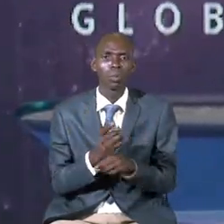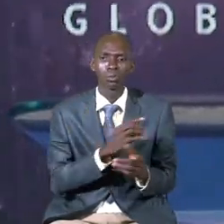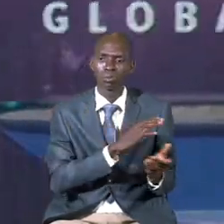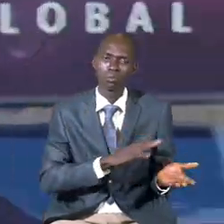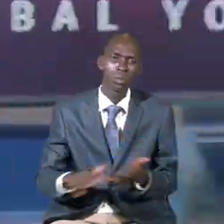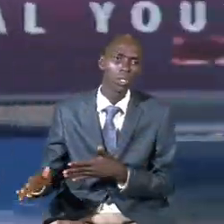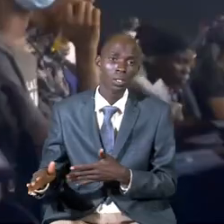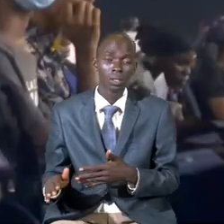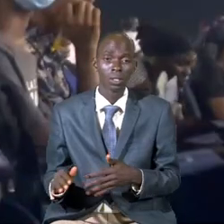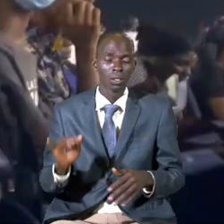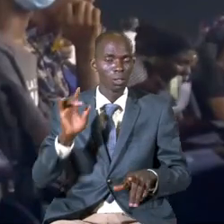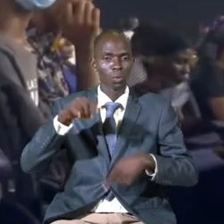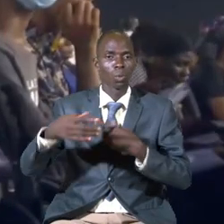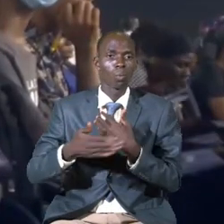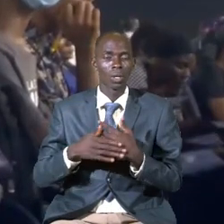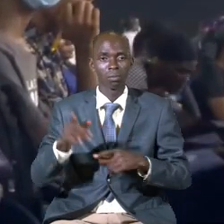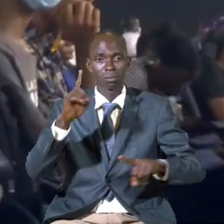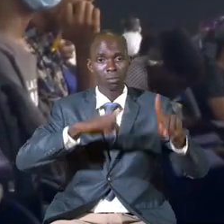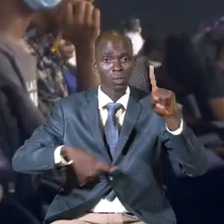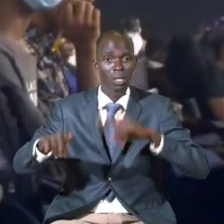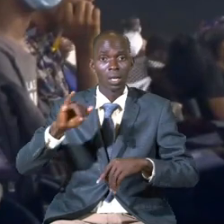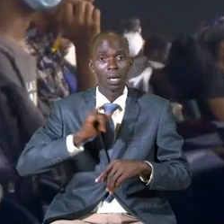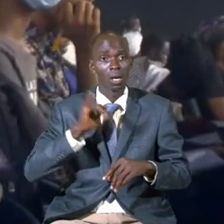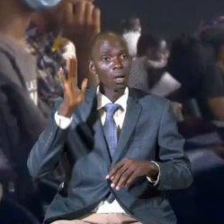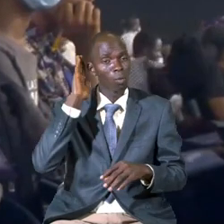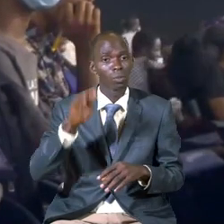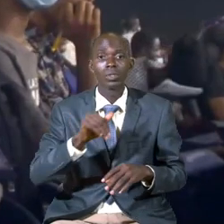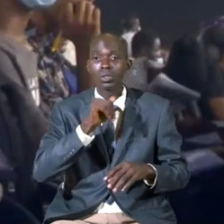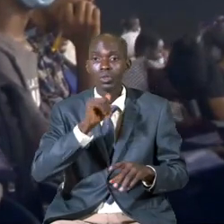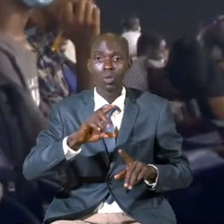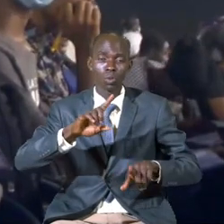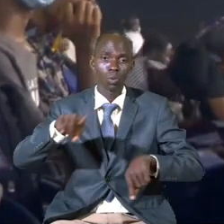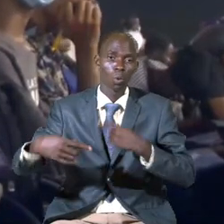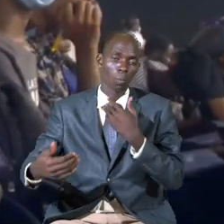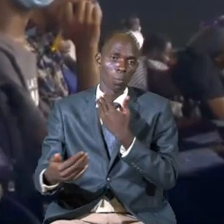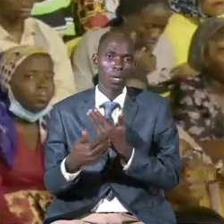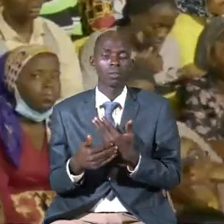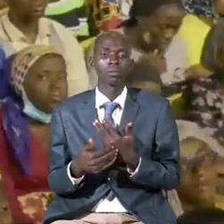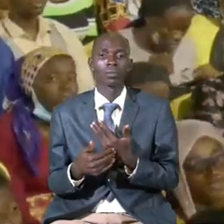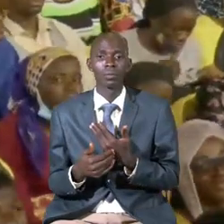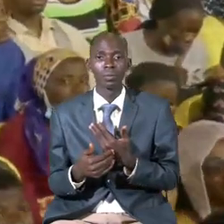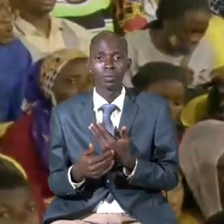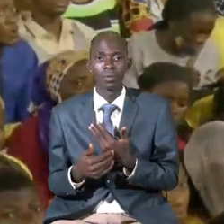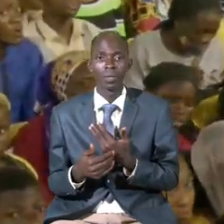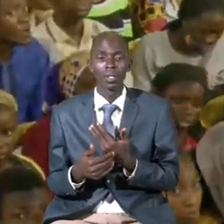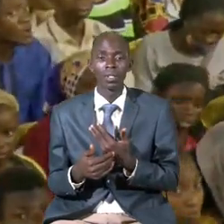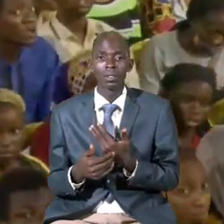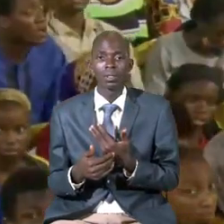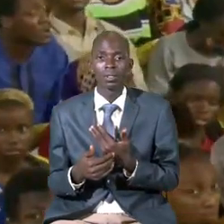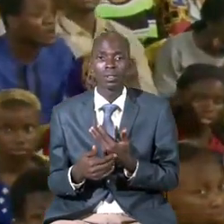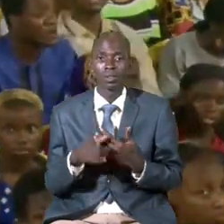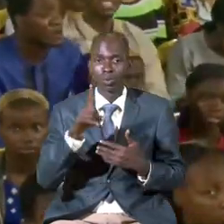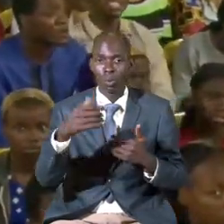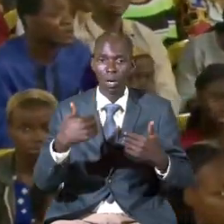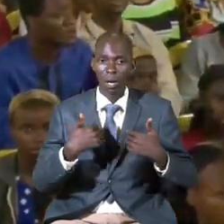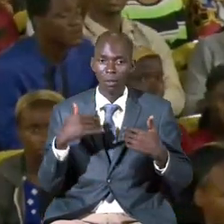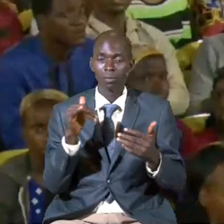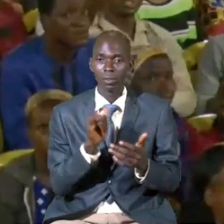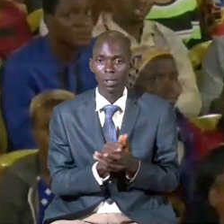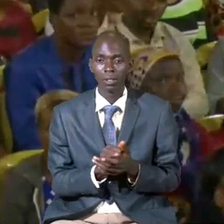i will not cop out i said i will not cop out you have that courage